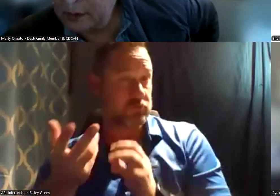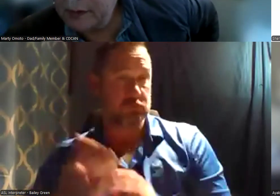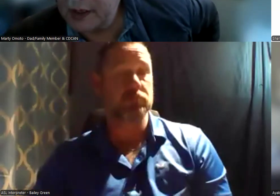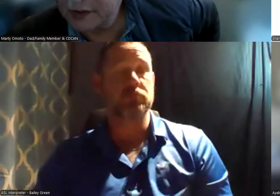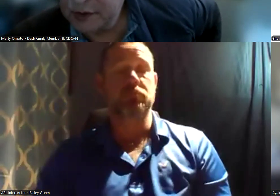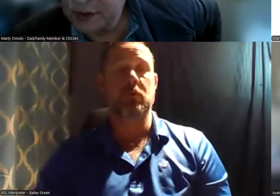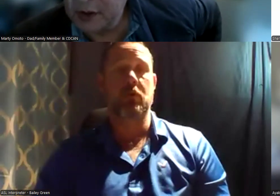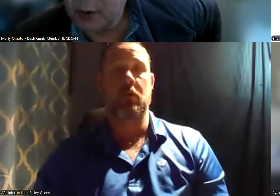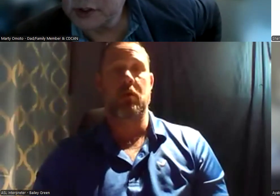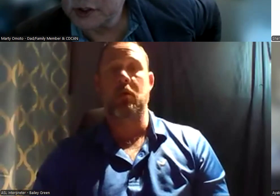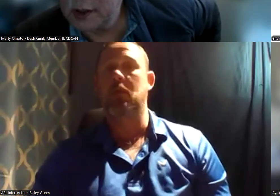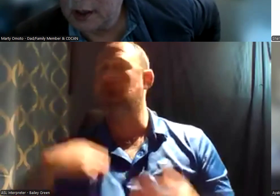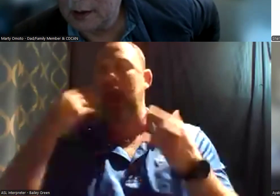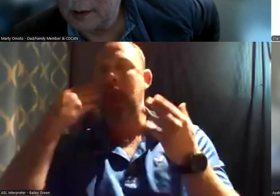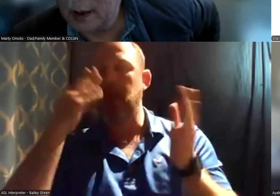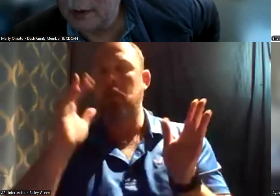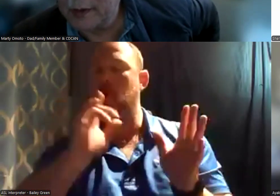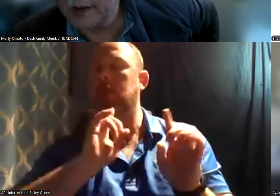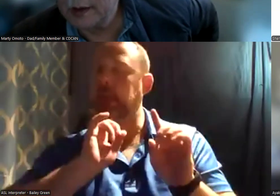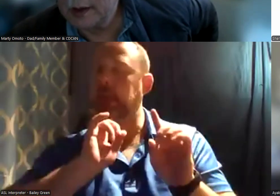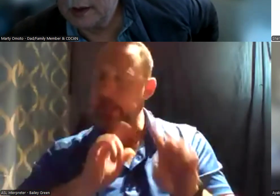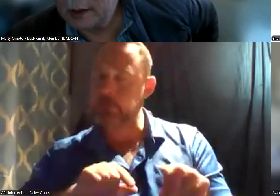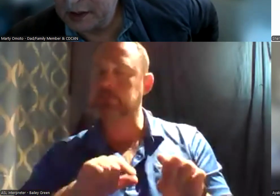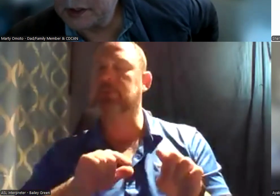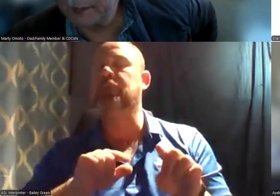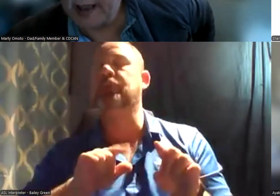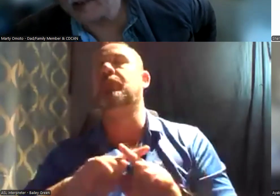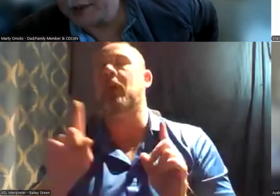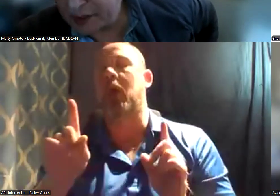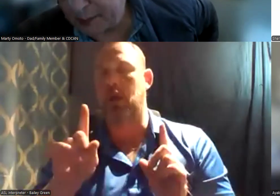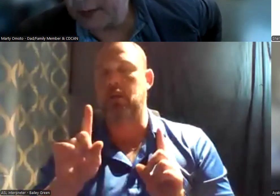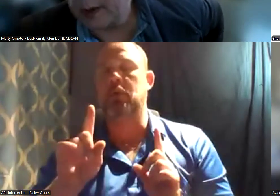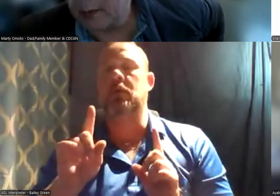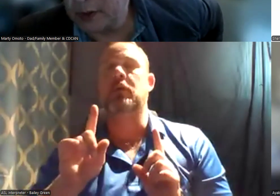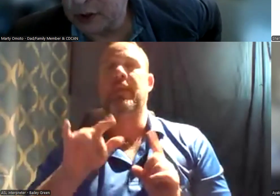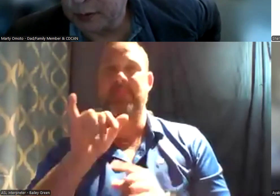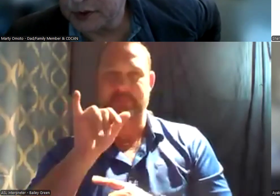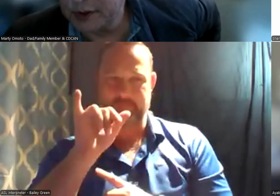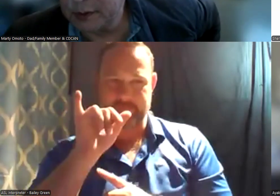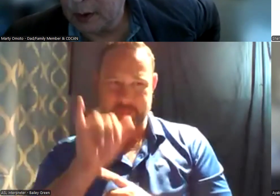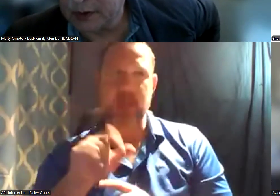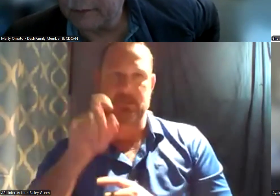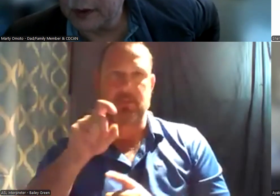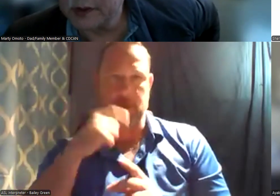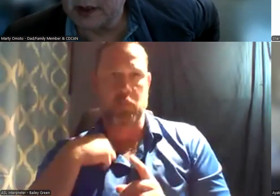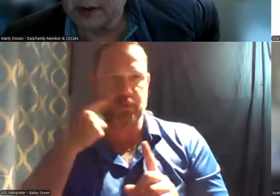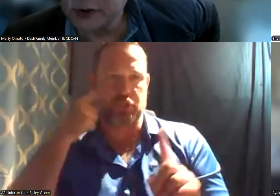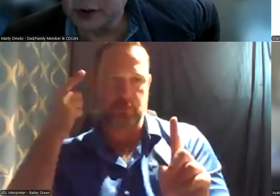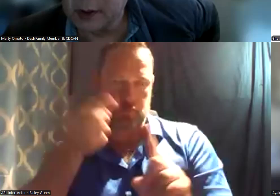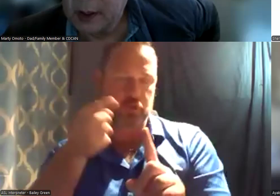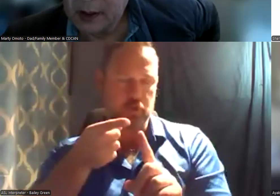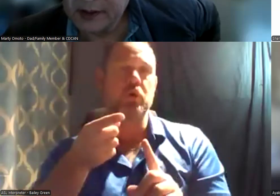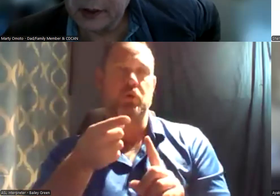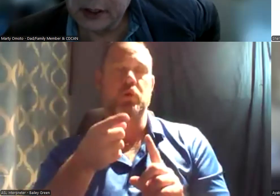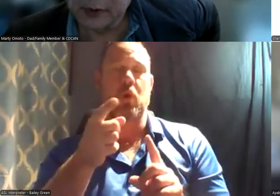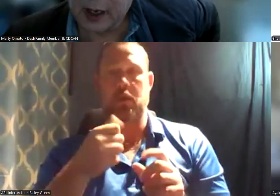I don't know the answer to your question, other than it is something we should pursue, or definitely the subcommittee